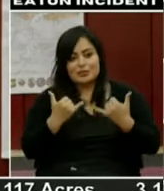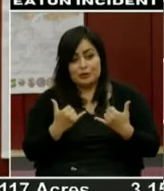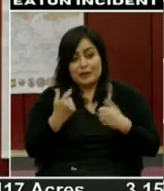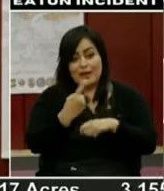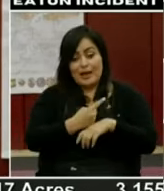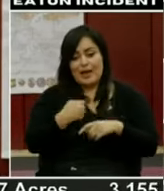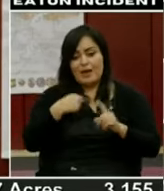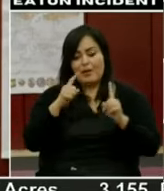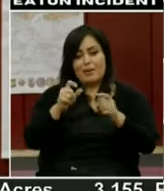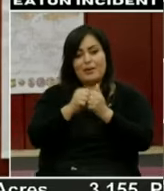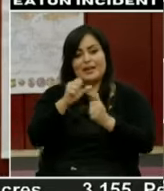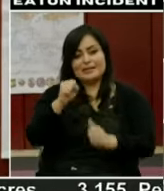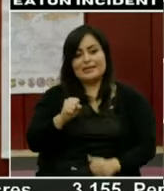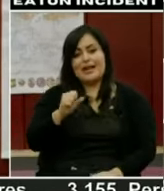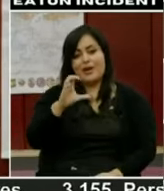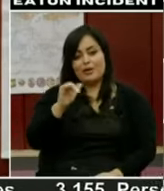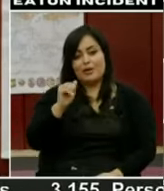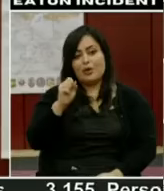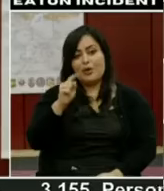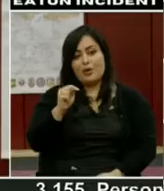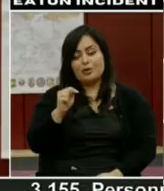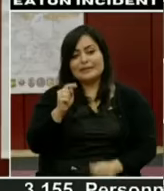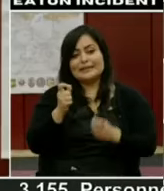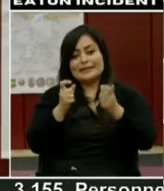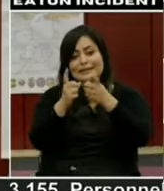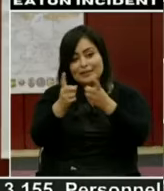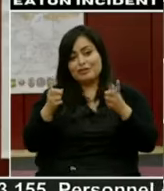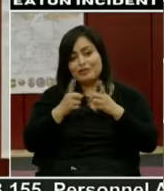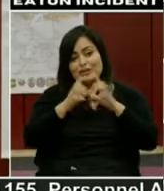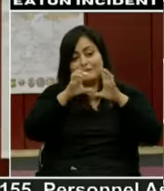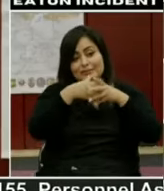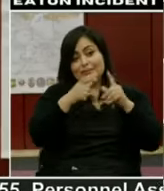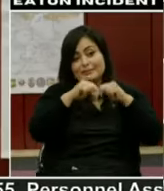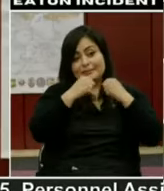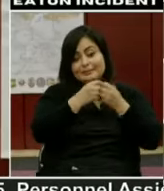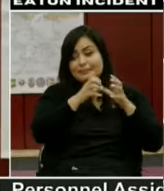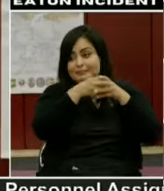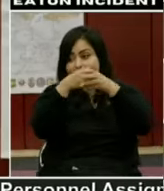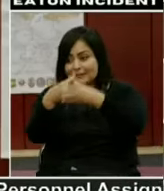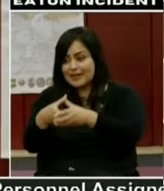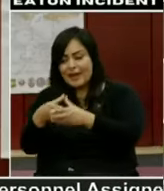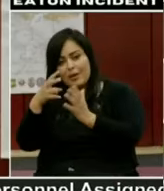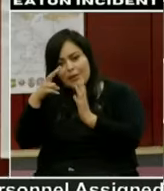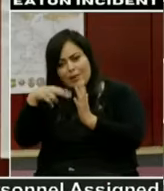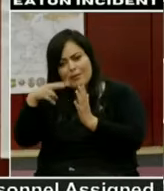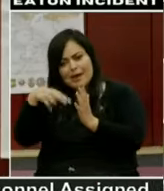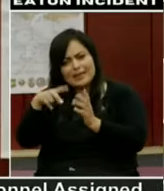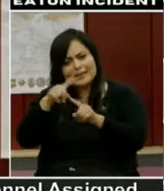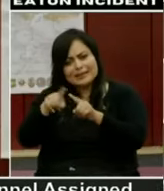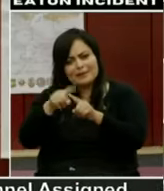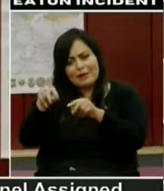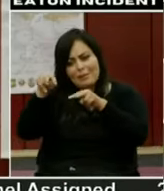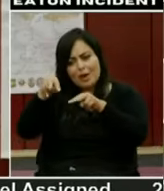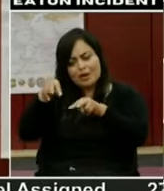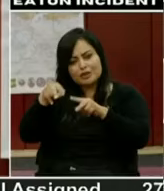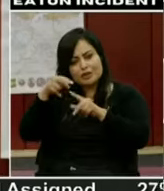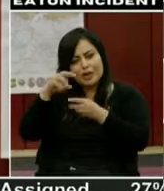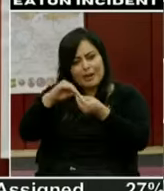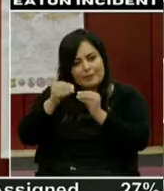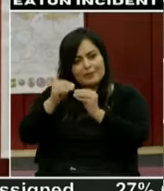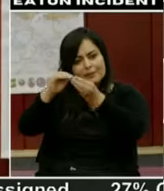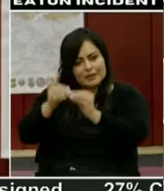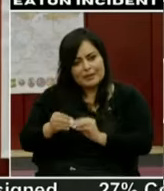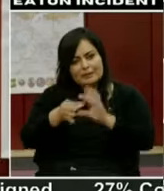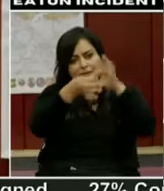South Coast Air Quality Management District, and we talked about some of the monitor readings we're seeing in the area, in particular in relationship